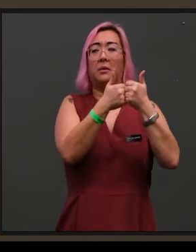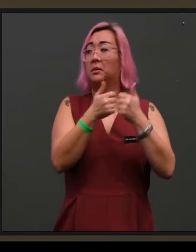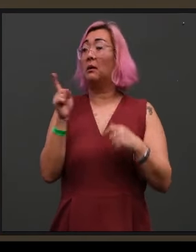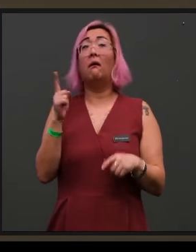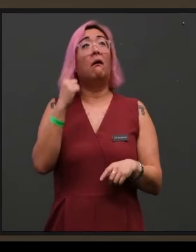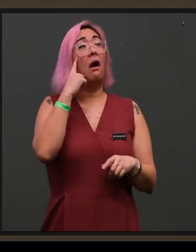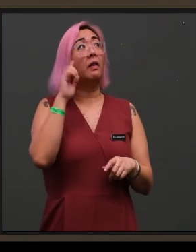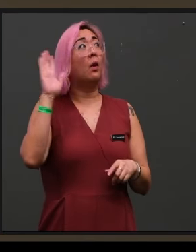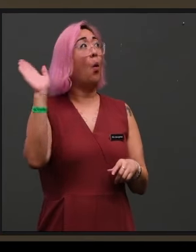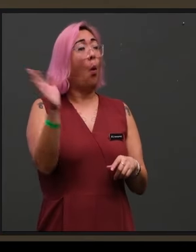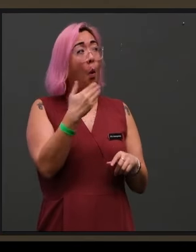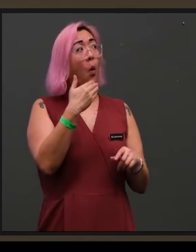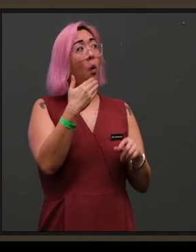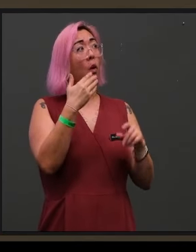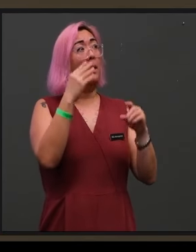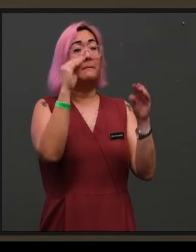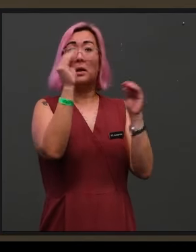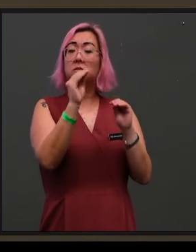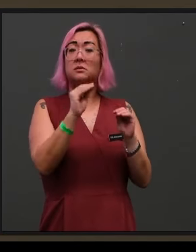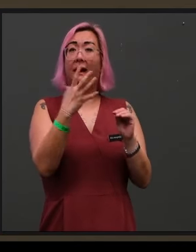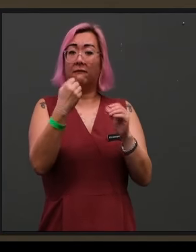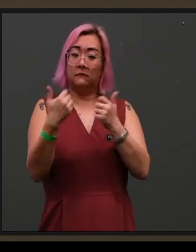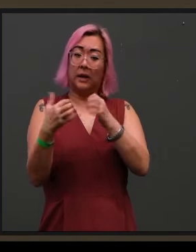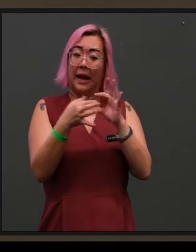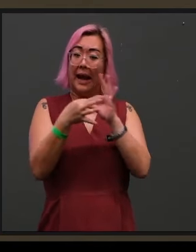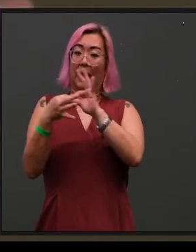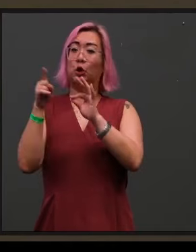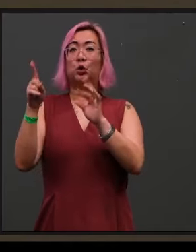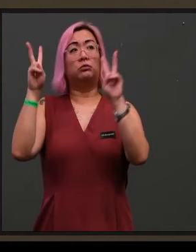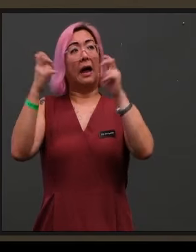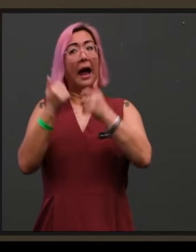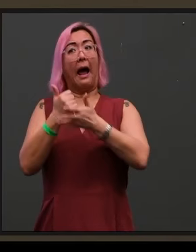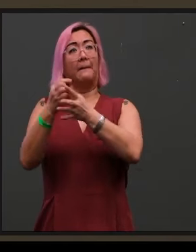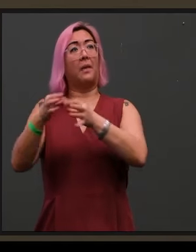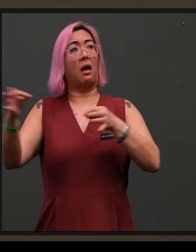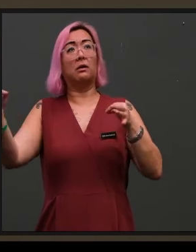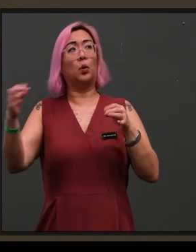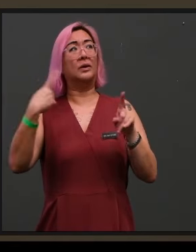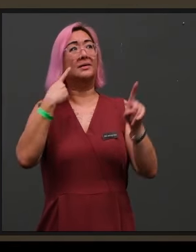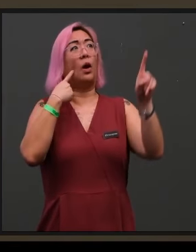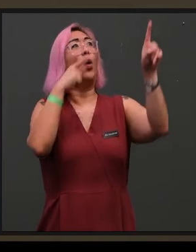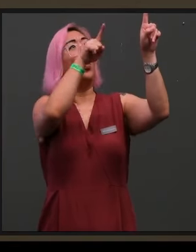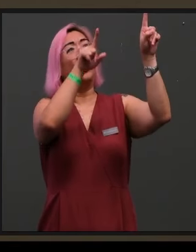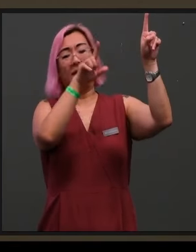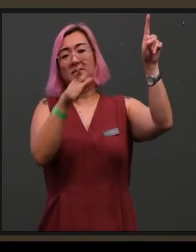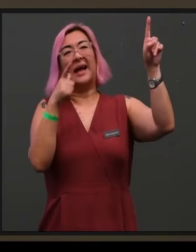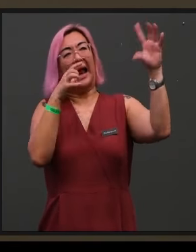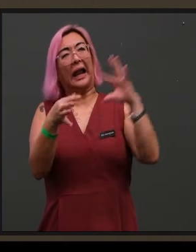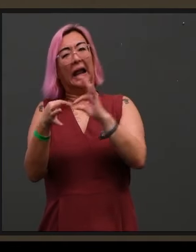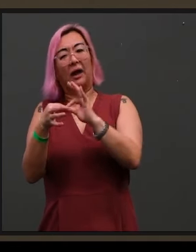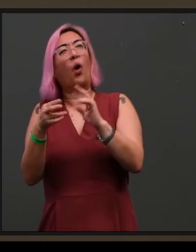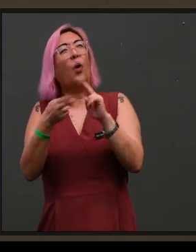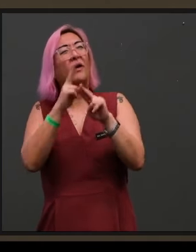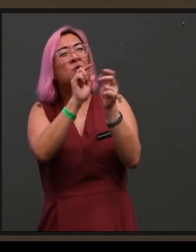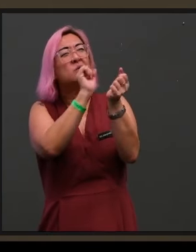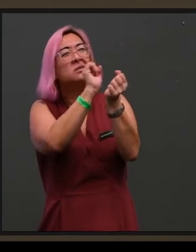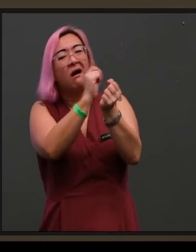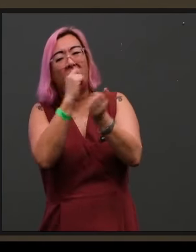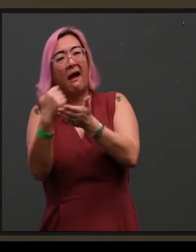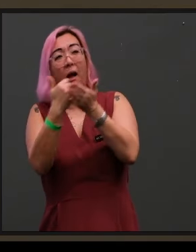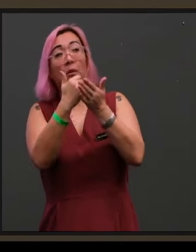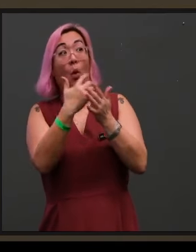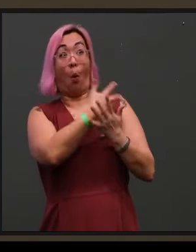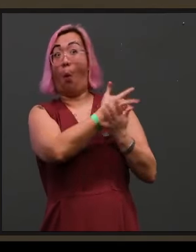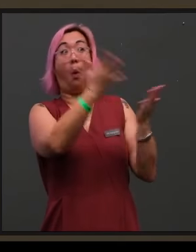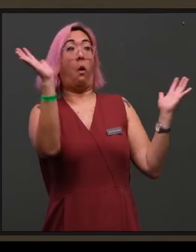weaved into the helpline. We didn't sort of pick and choose like, oh, we think this one people will get stuck on. But we were very smart and left all the hintline stuff